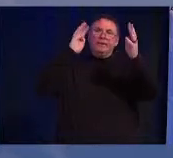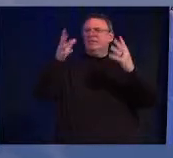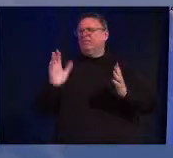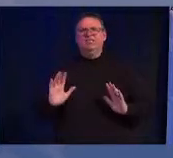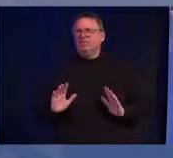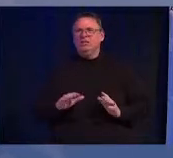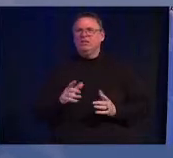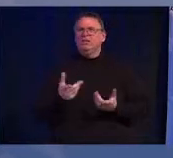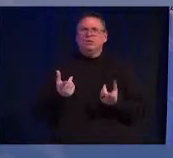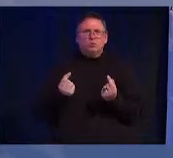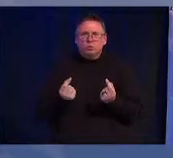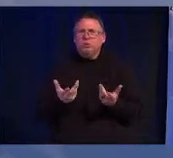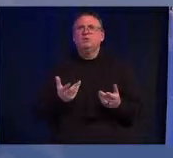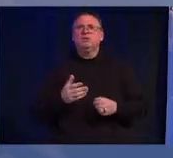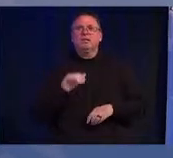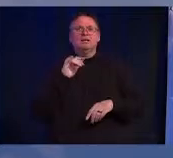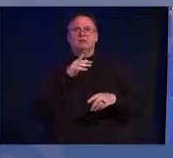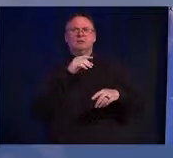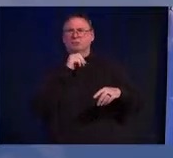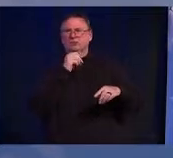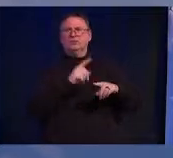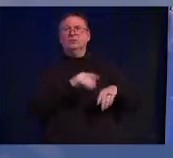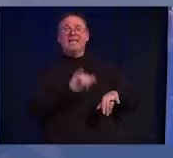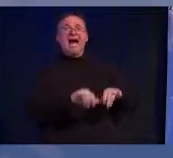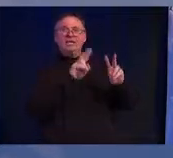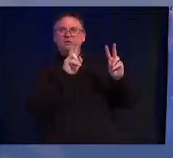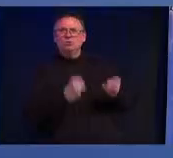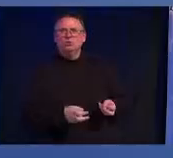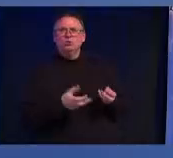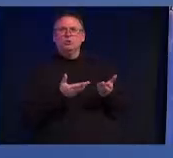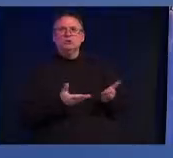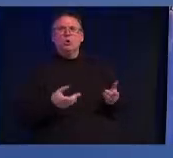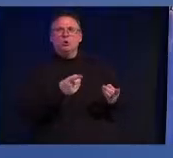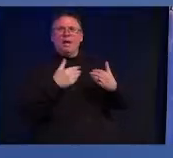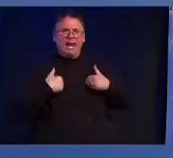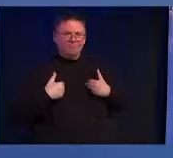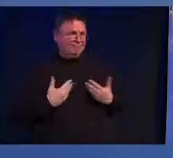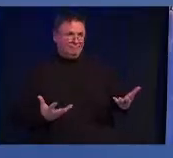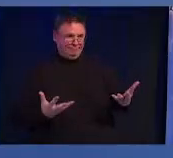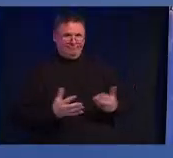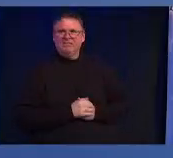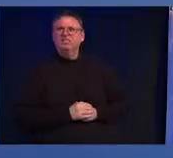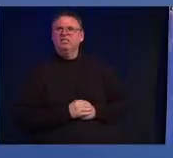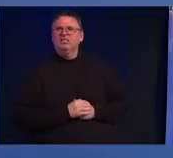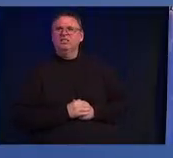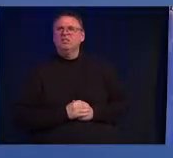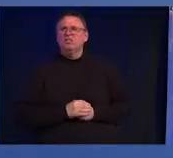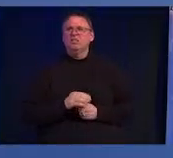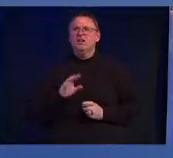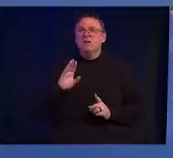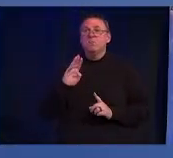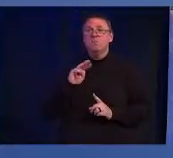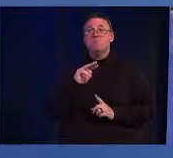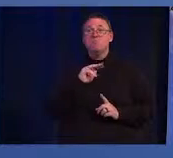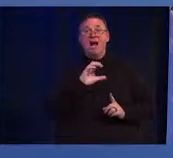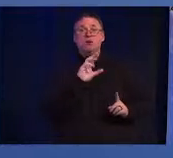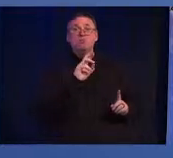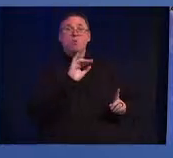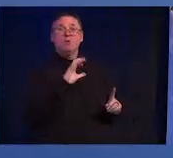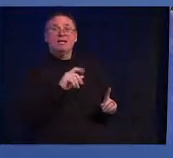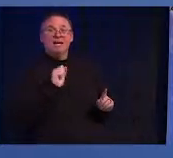issue. Make it work well with the resources you've got. Ms. McCormick, I'll give you 30 seconds after Mr. Rainwater's had the opportunity to